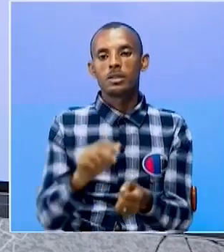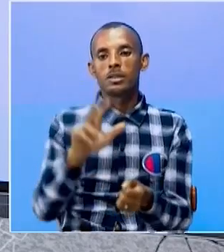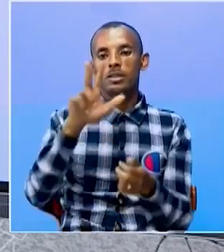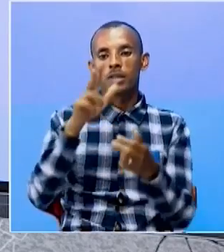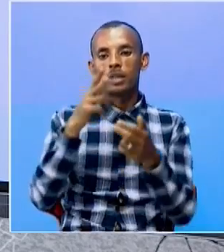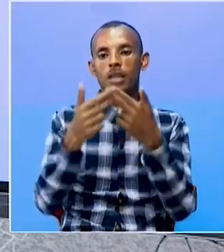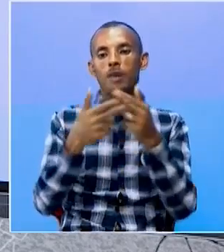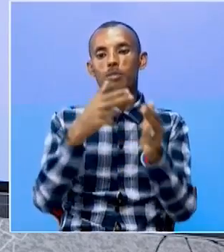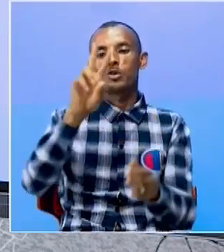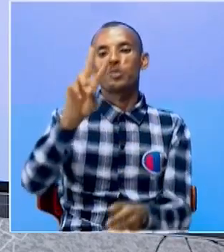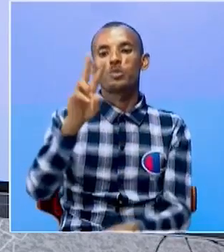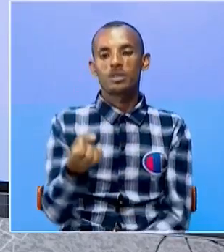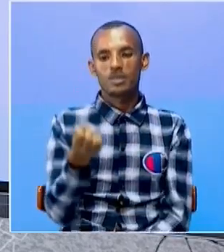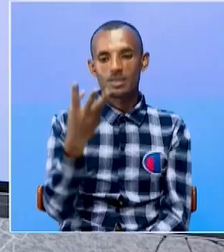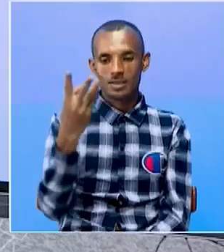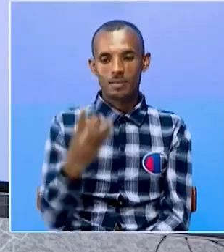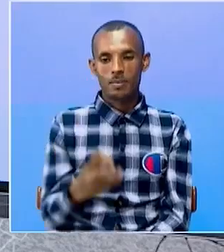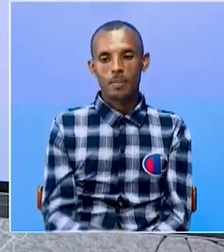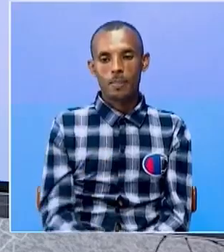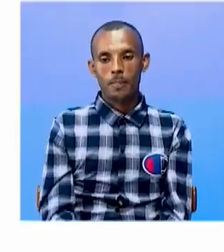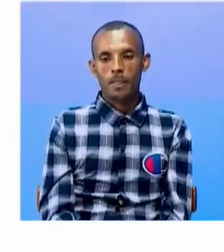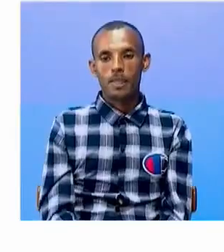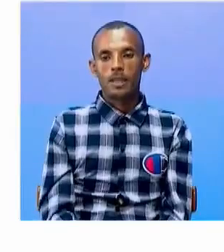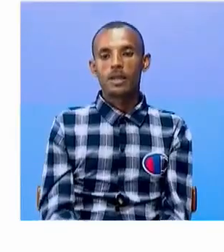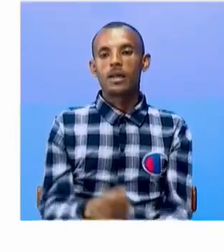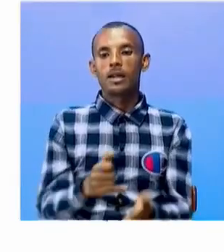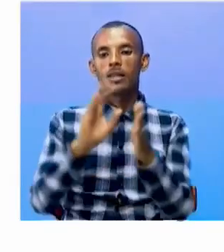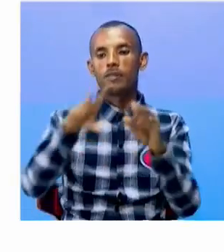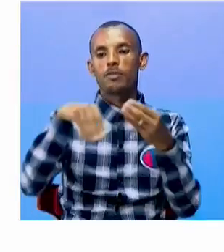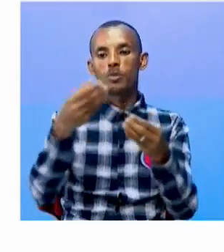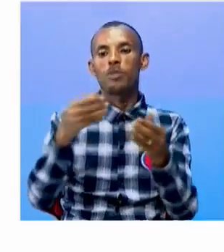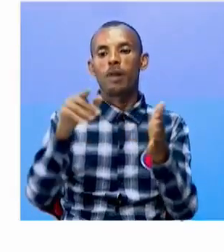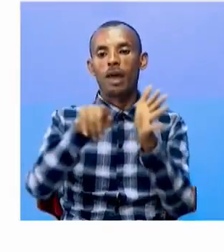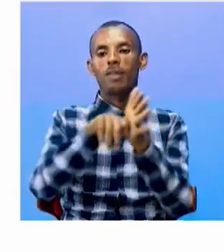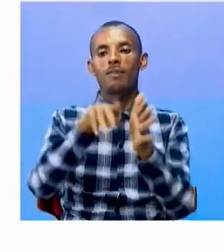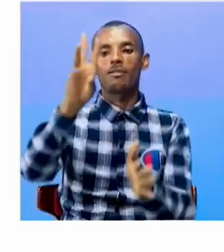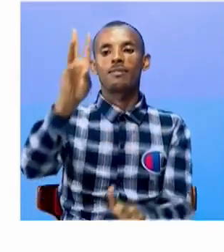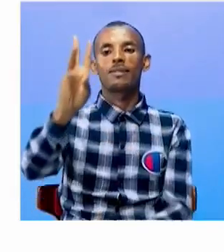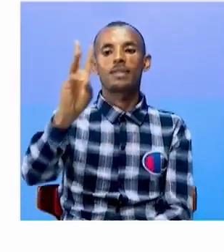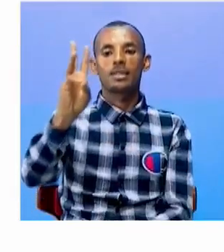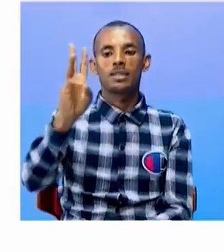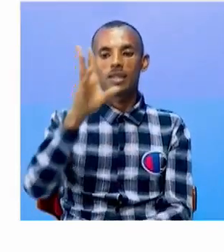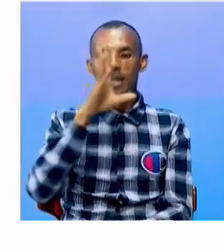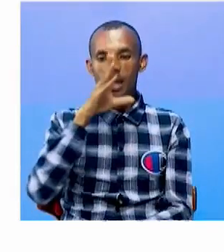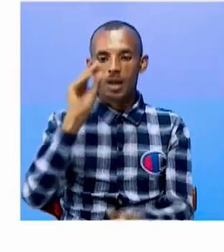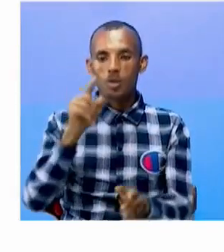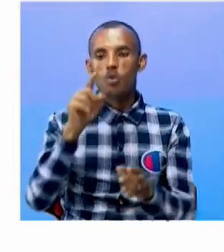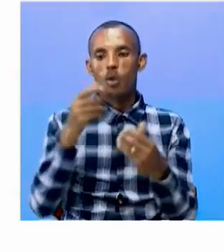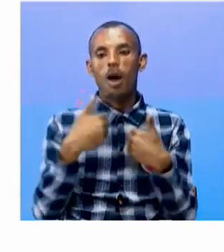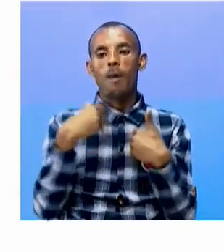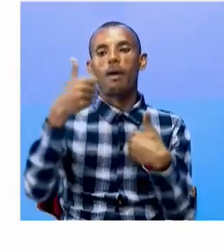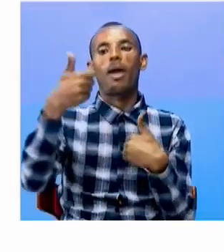and negative 2 is product. It gives you negative 6, and then you have AB.